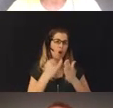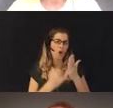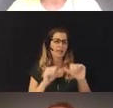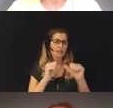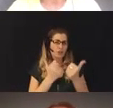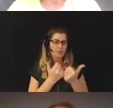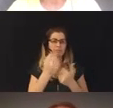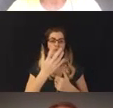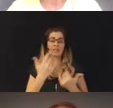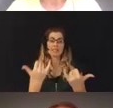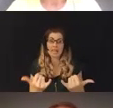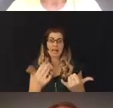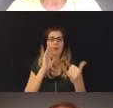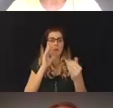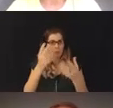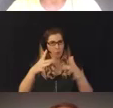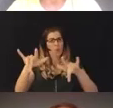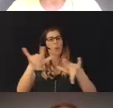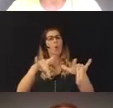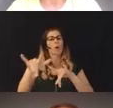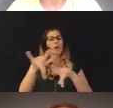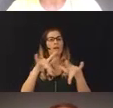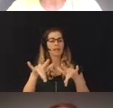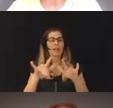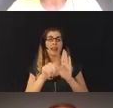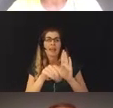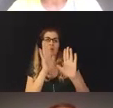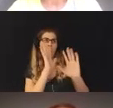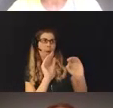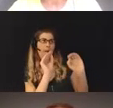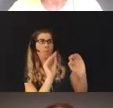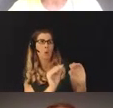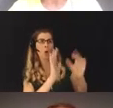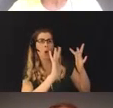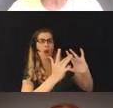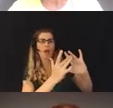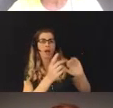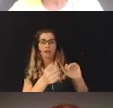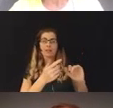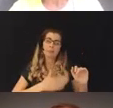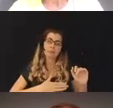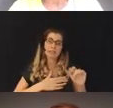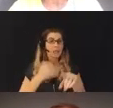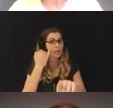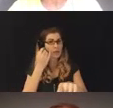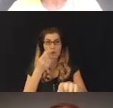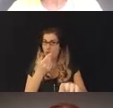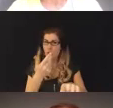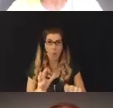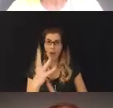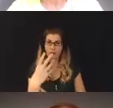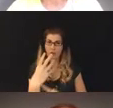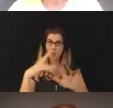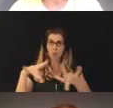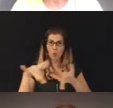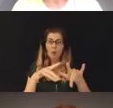session will be recorded and later shared online, so please turn off your video if you don't wish to be